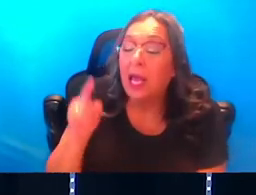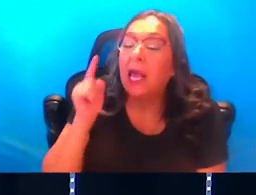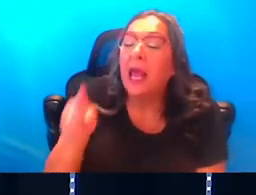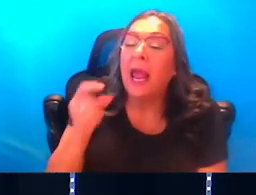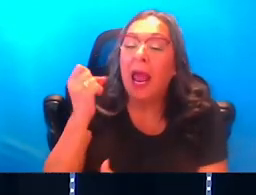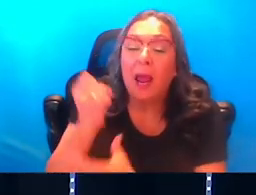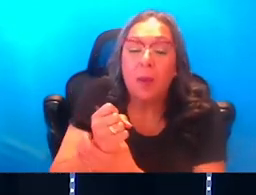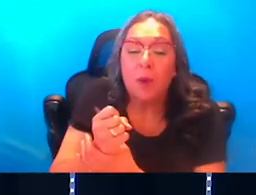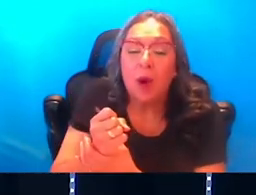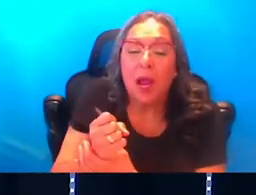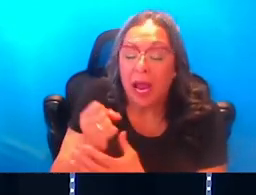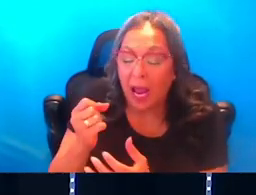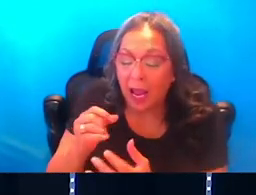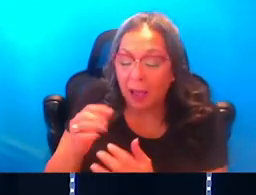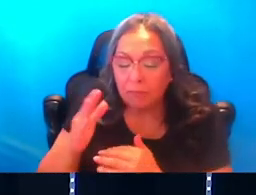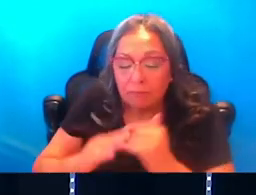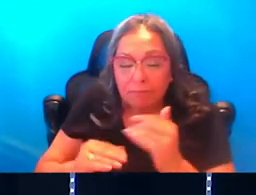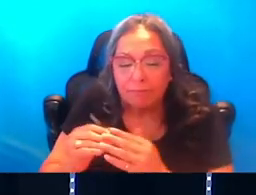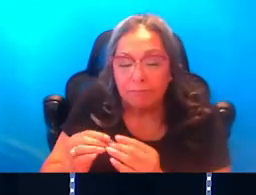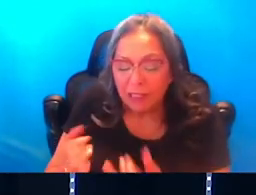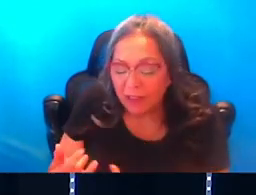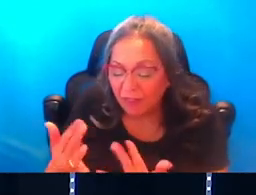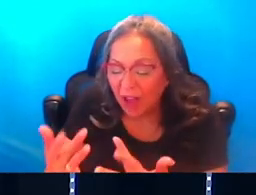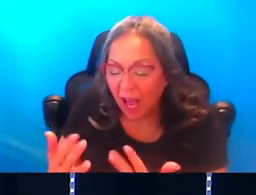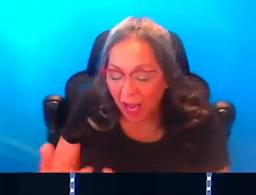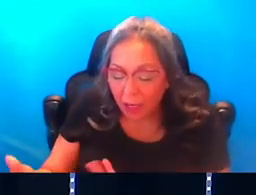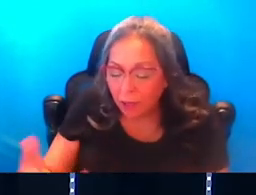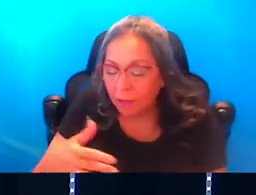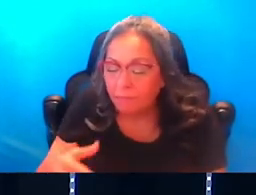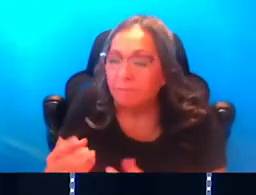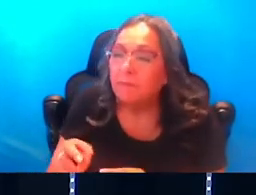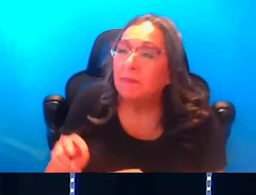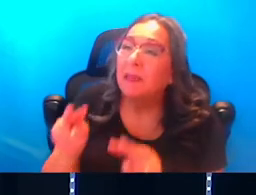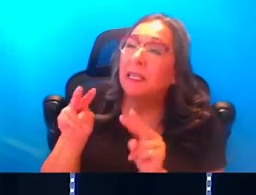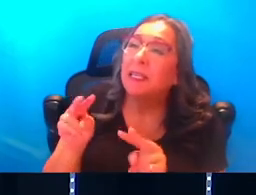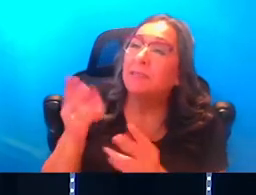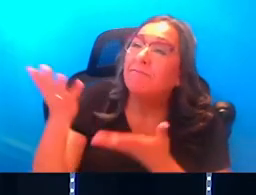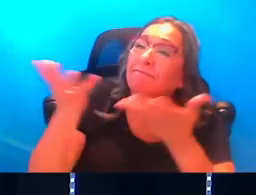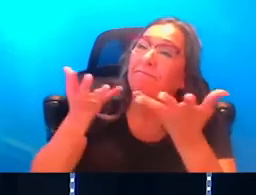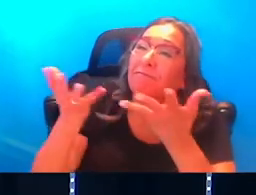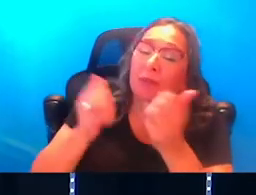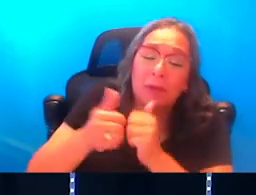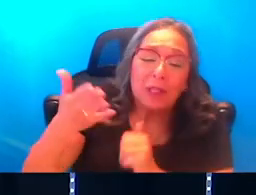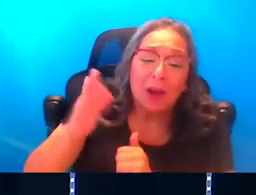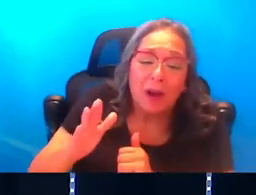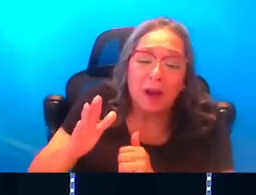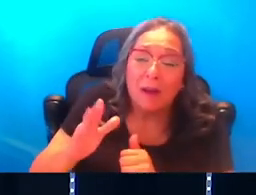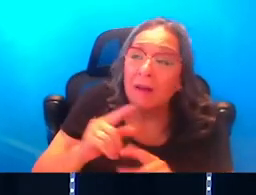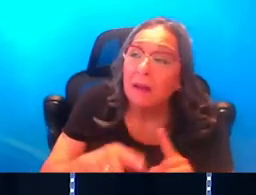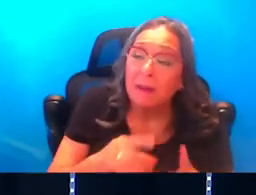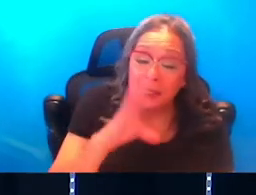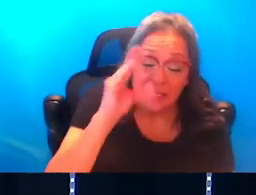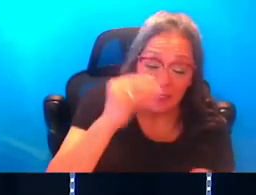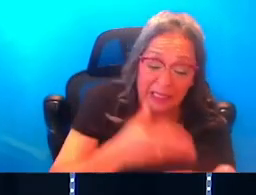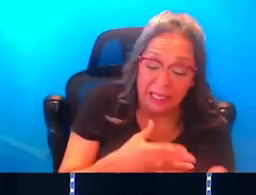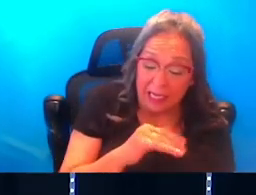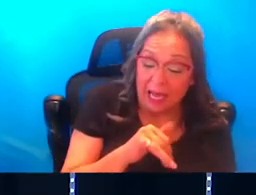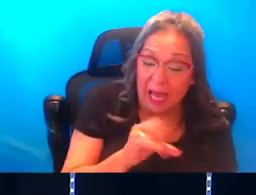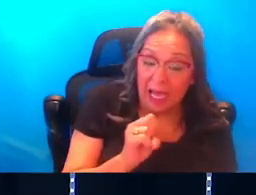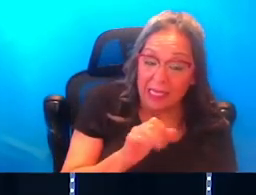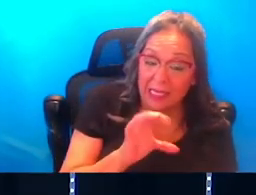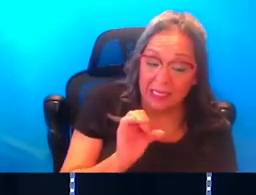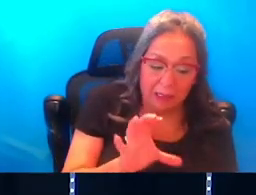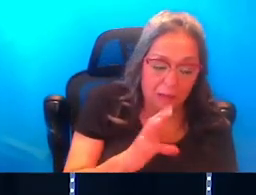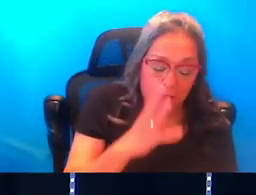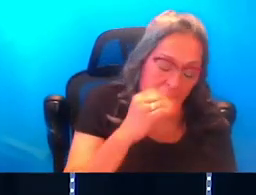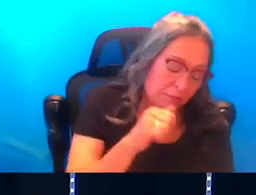And he's trying to figure this out with God. And just imagine, Isaac has fallen asleep. And so Abraham